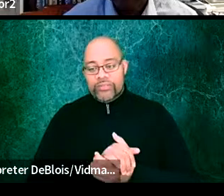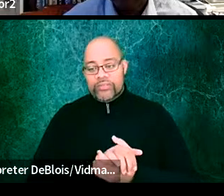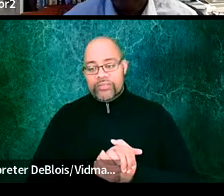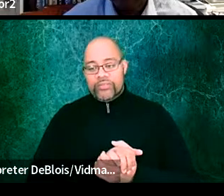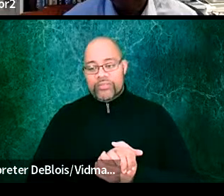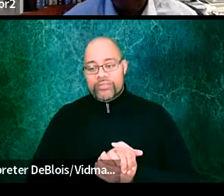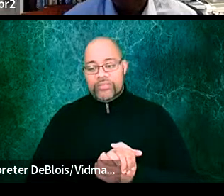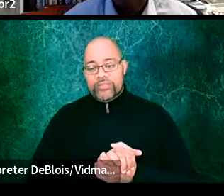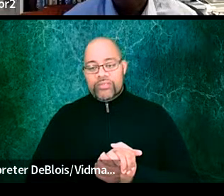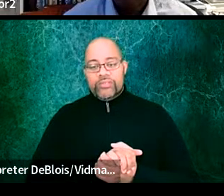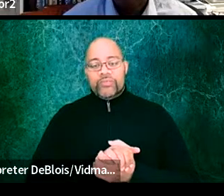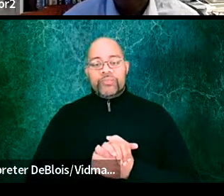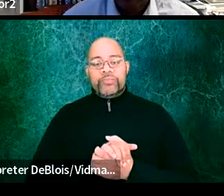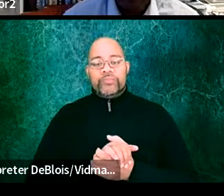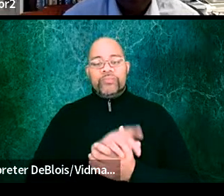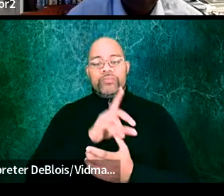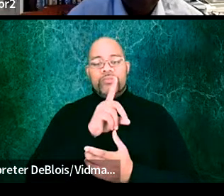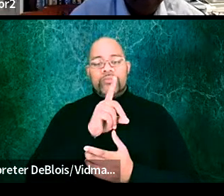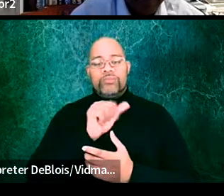I will